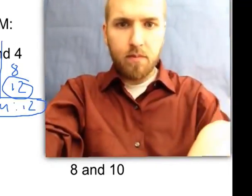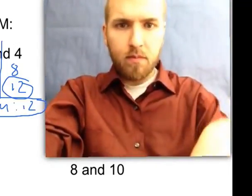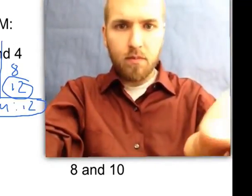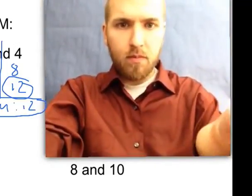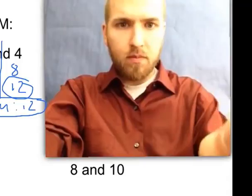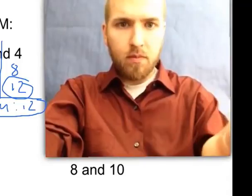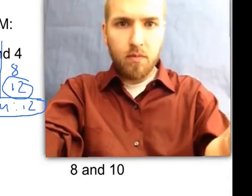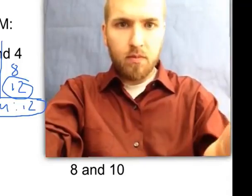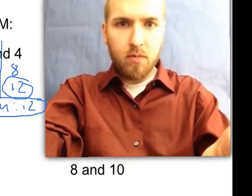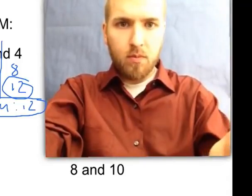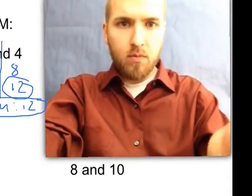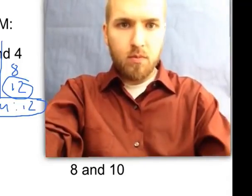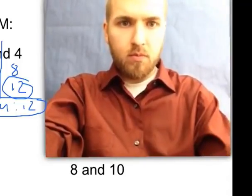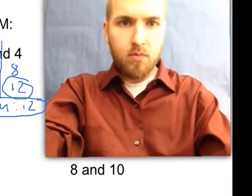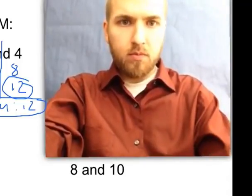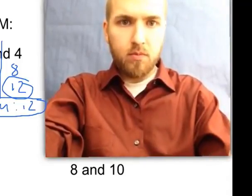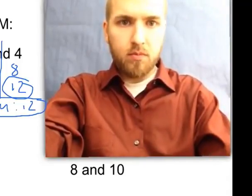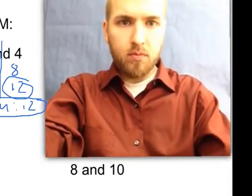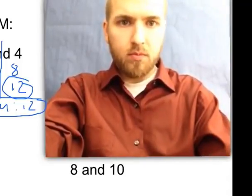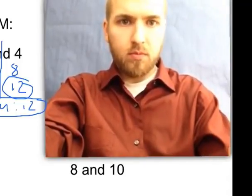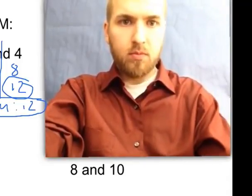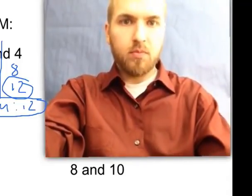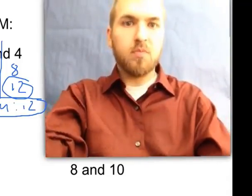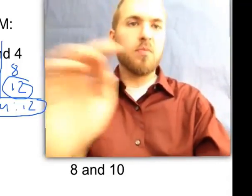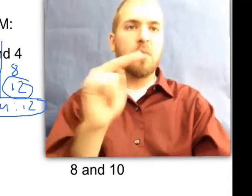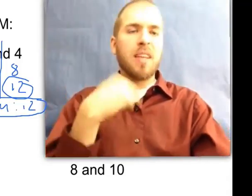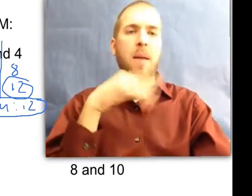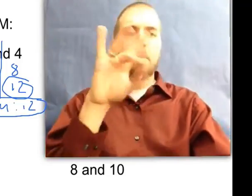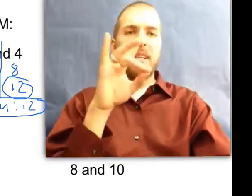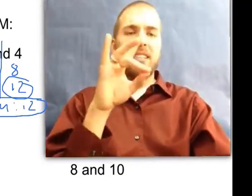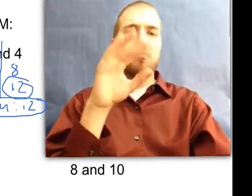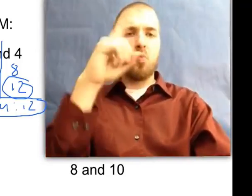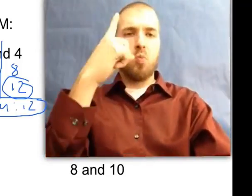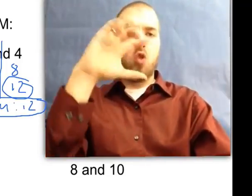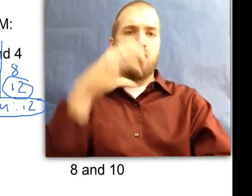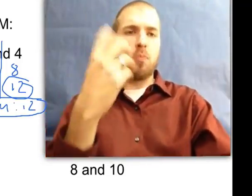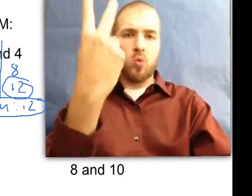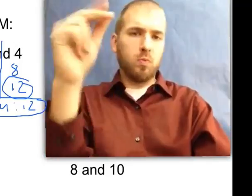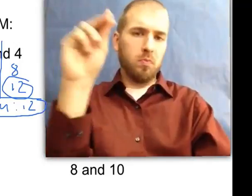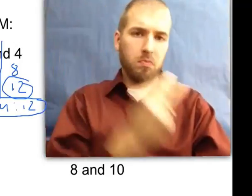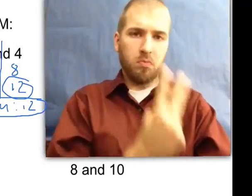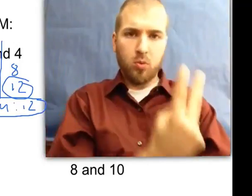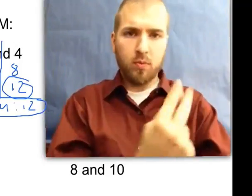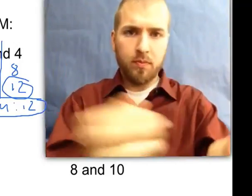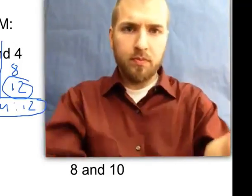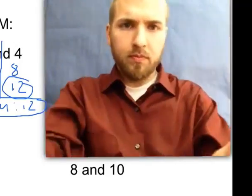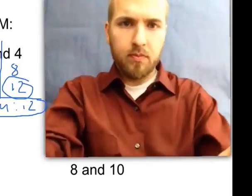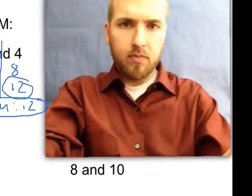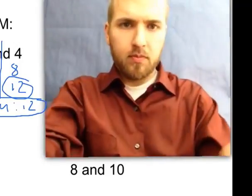2, and 2. We see that there are some common numbers on both sides, so those can cancel into 1.